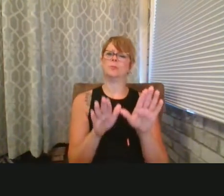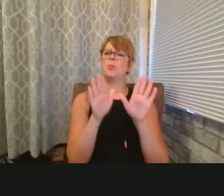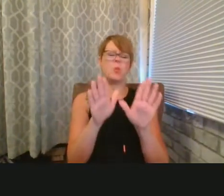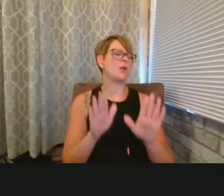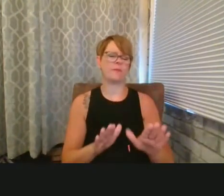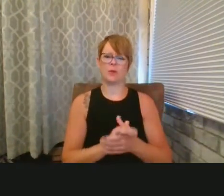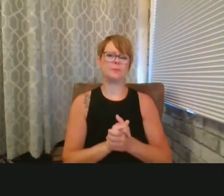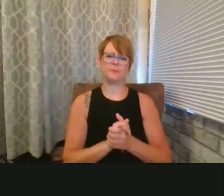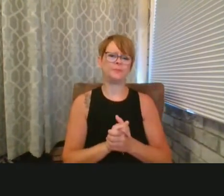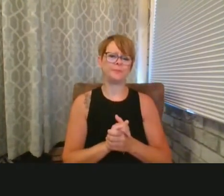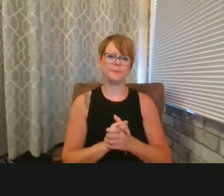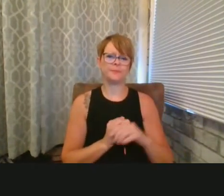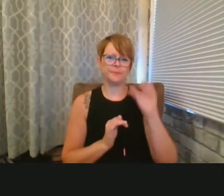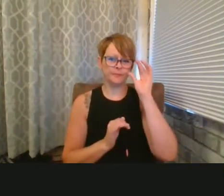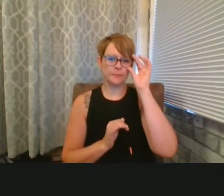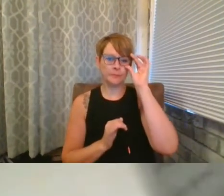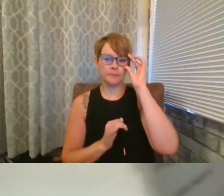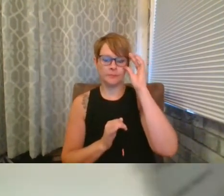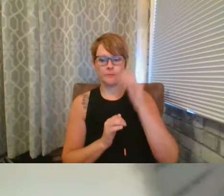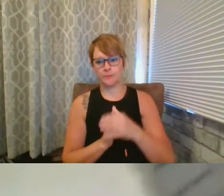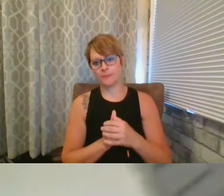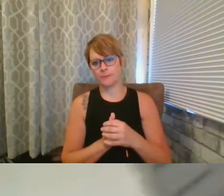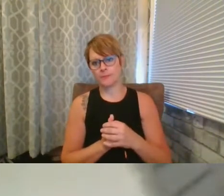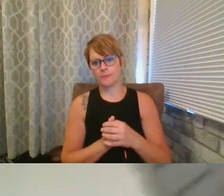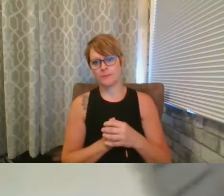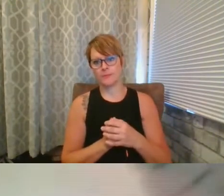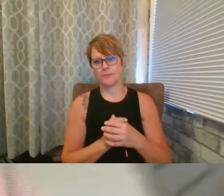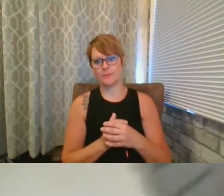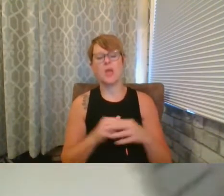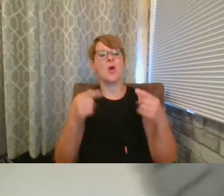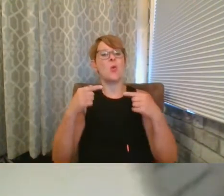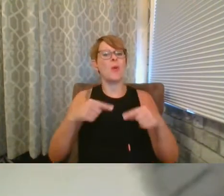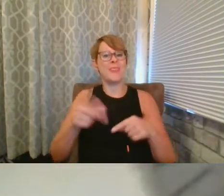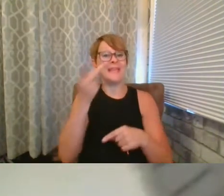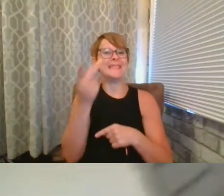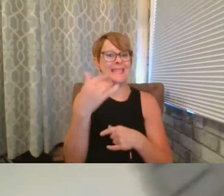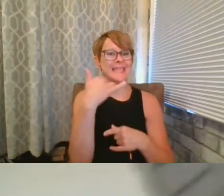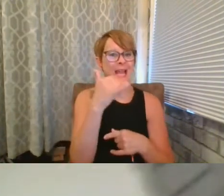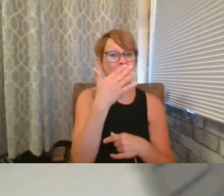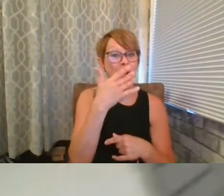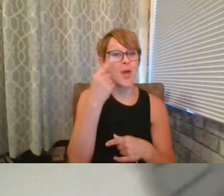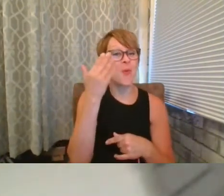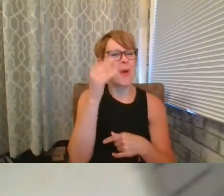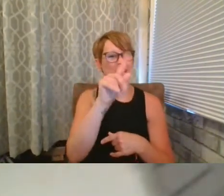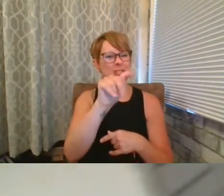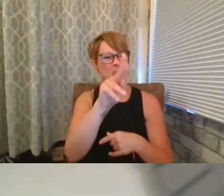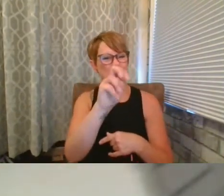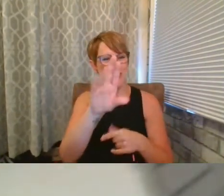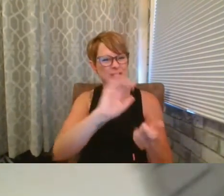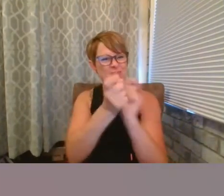in the beginning, yes, when they see spaghetti yellow color, yes, but as days goes by, they are perfect. They're okay with